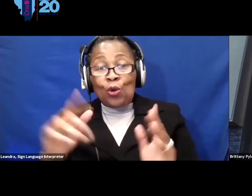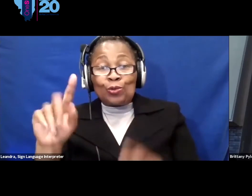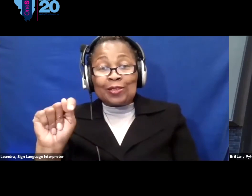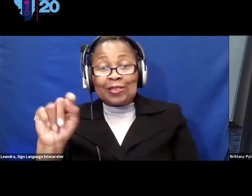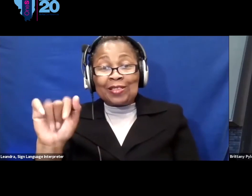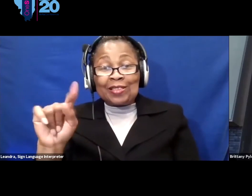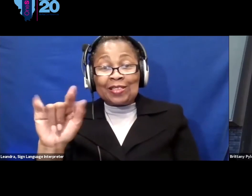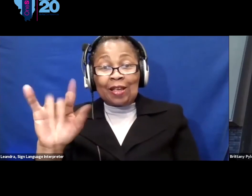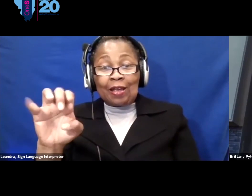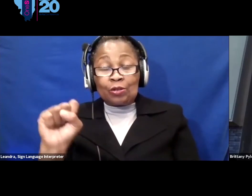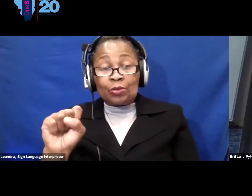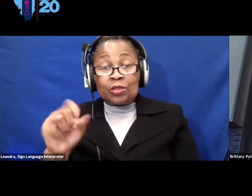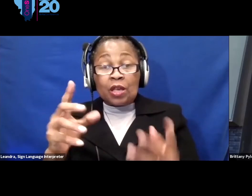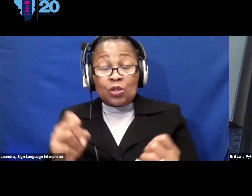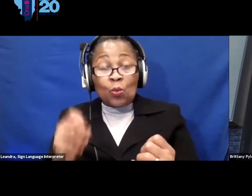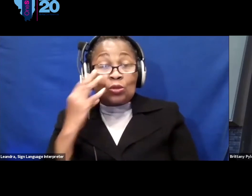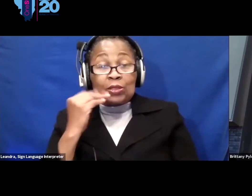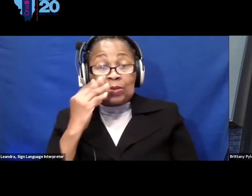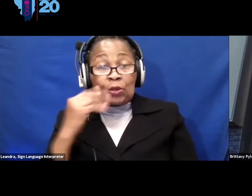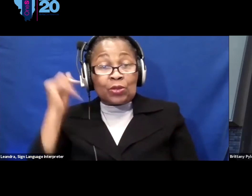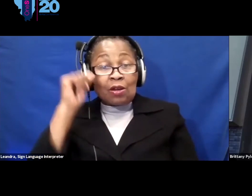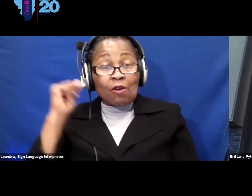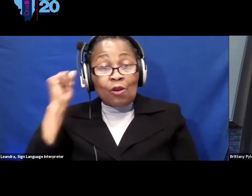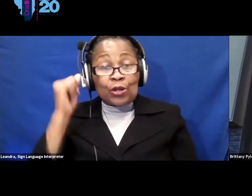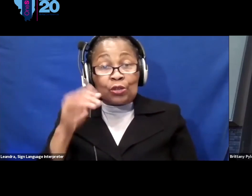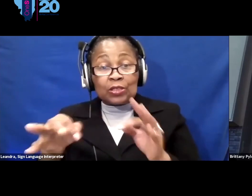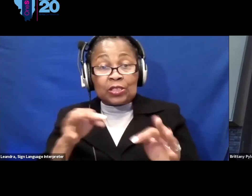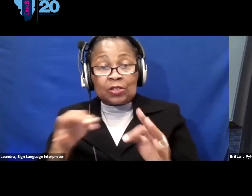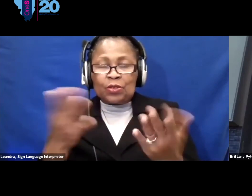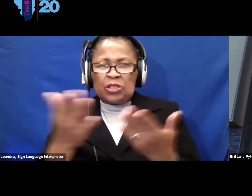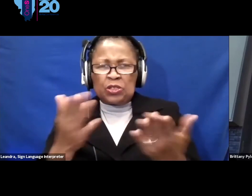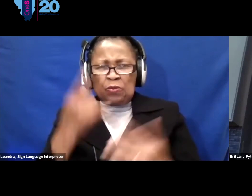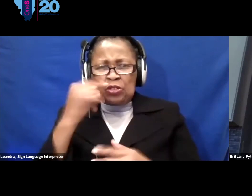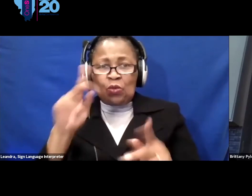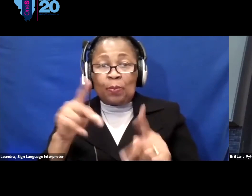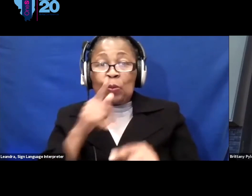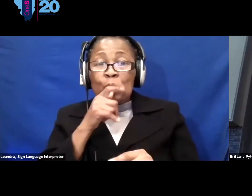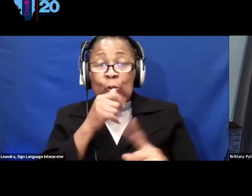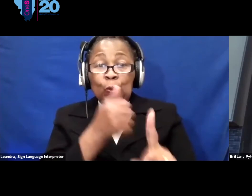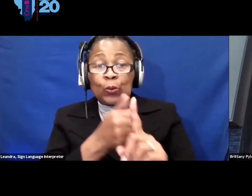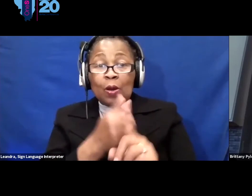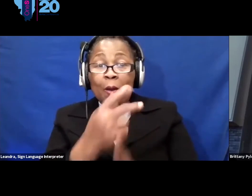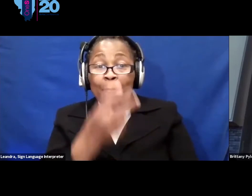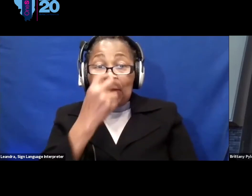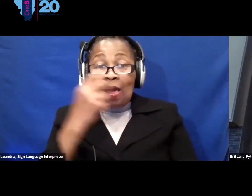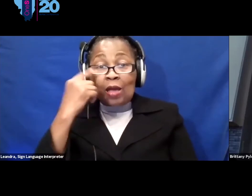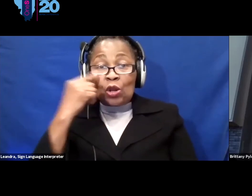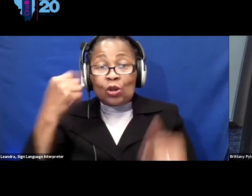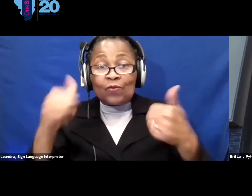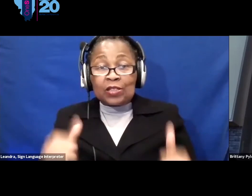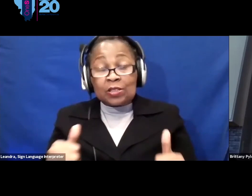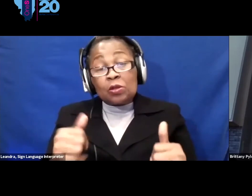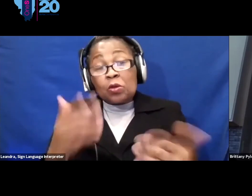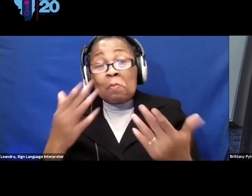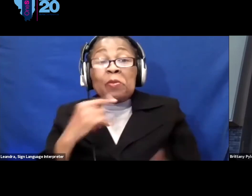like to experience our audio description, which is a service for people who are blind or have low vision, just interested in seeing what it's like as